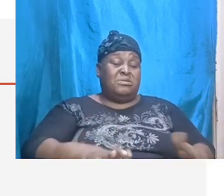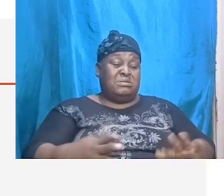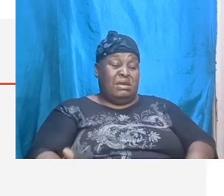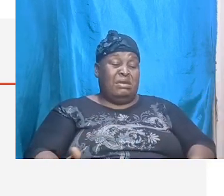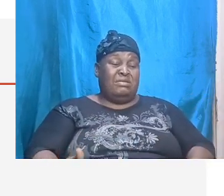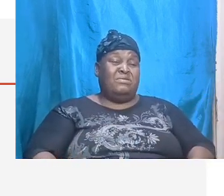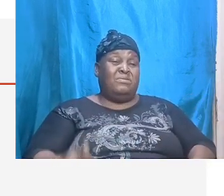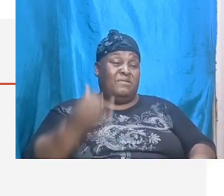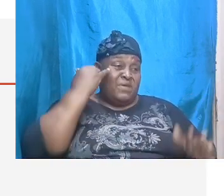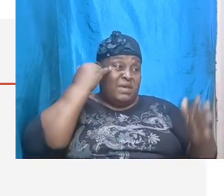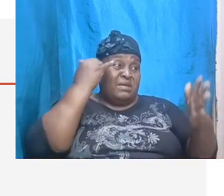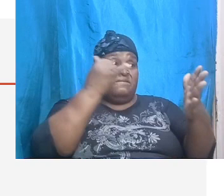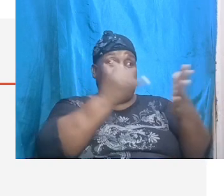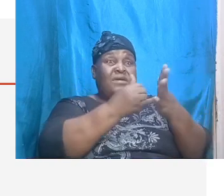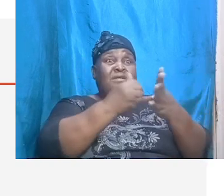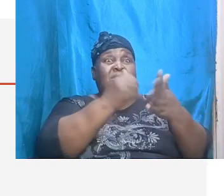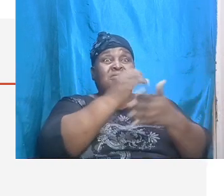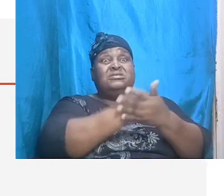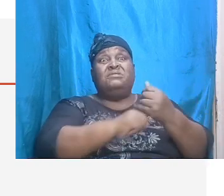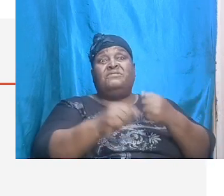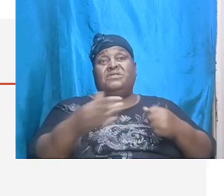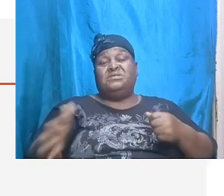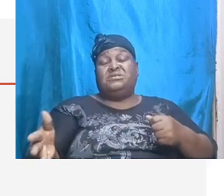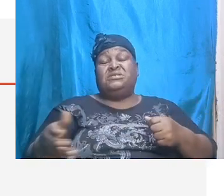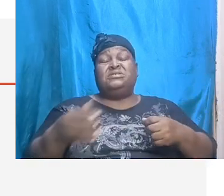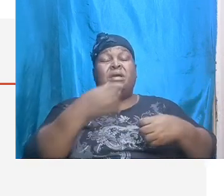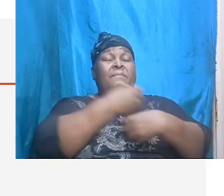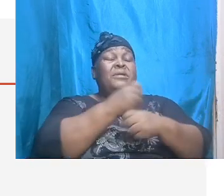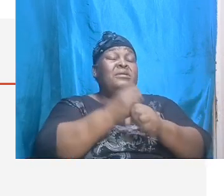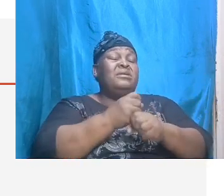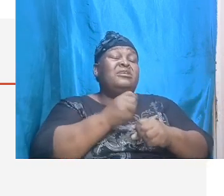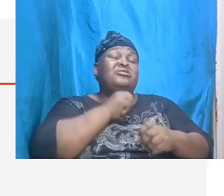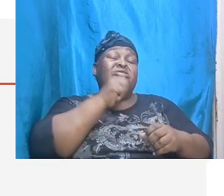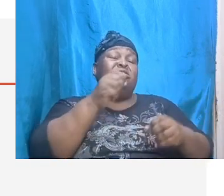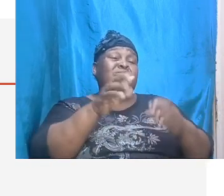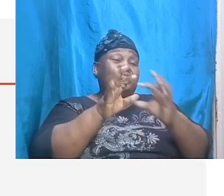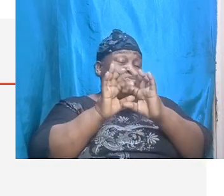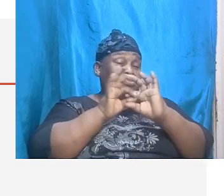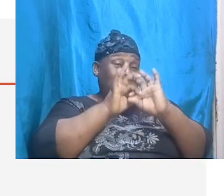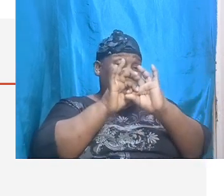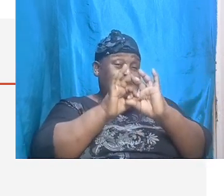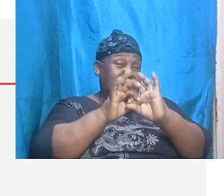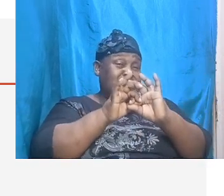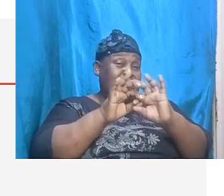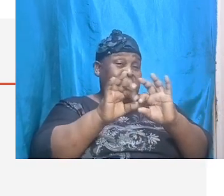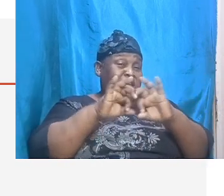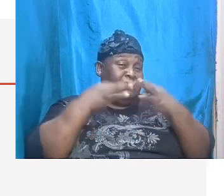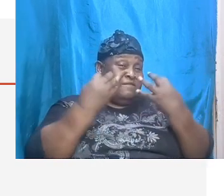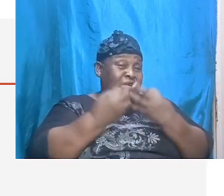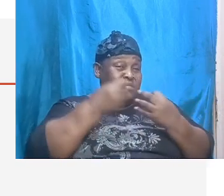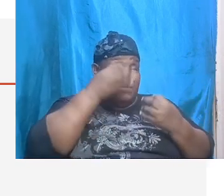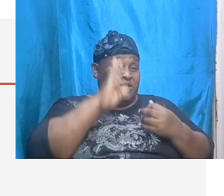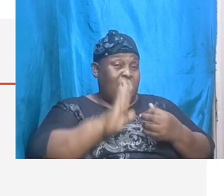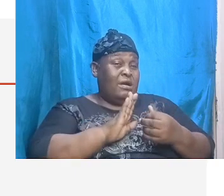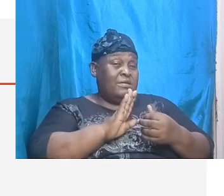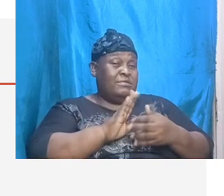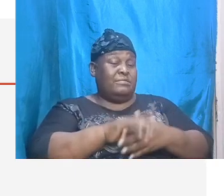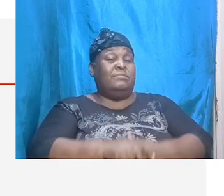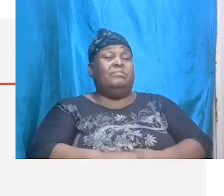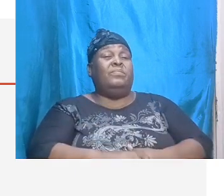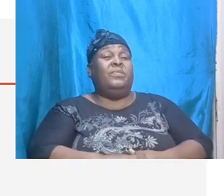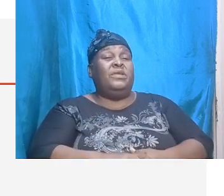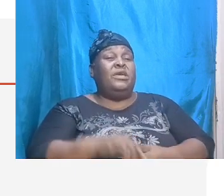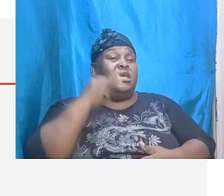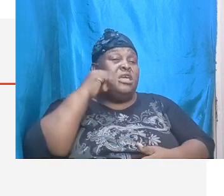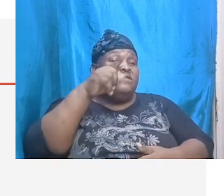have to identify some of these things that are causing disunity in the body. So the Bible says in Matthew chapter 6, 14 to 15, for if